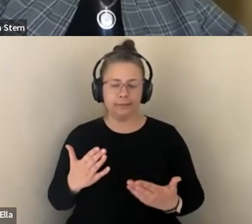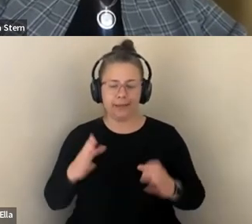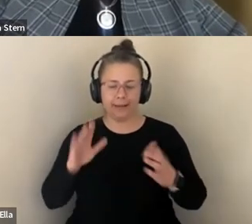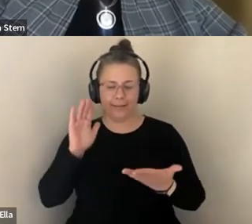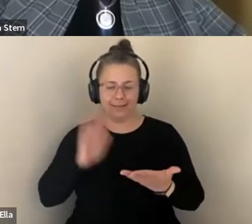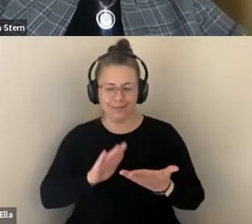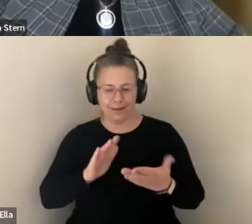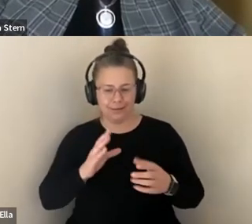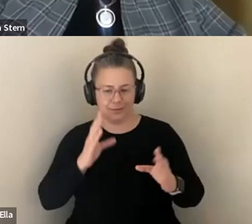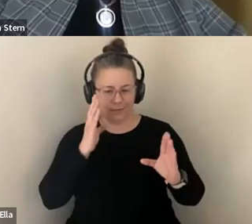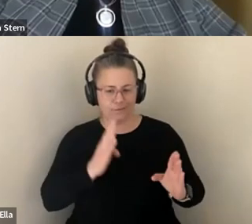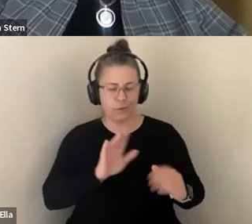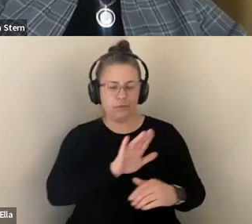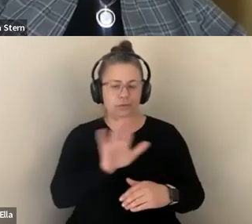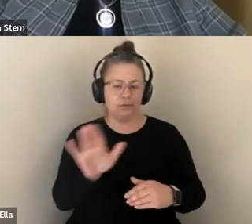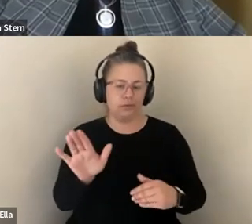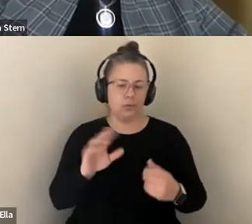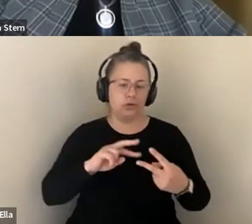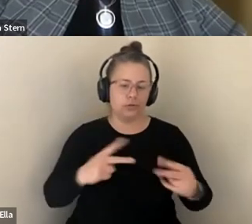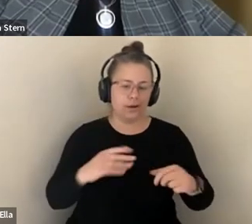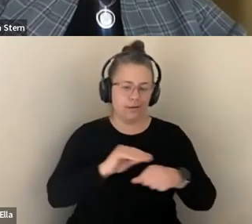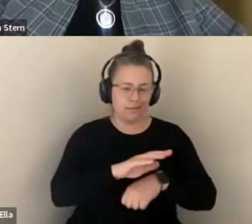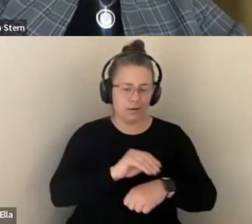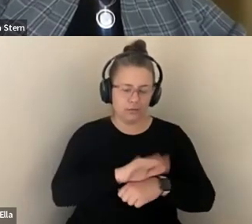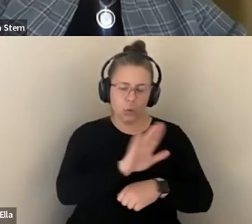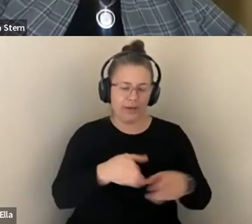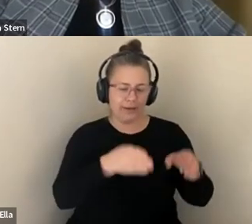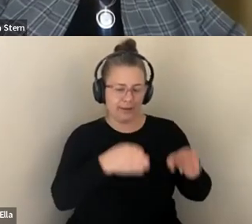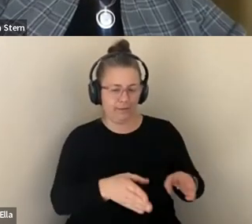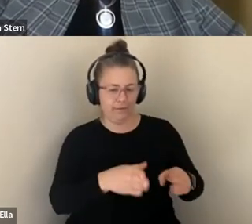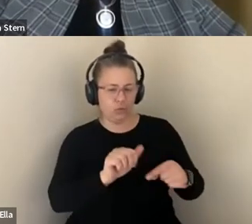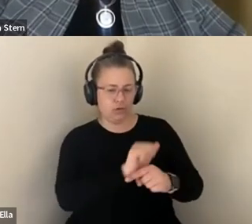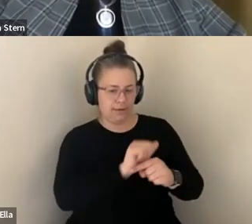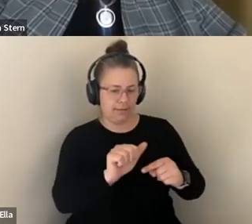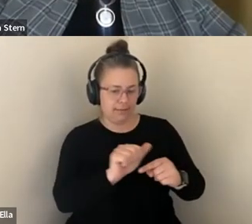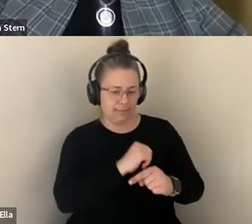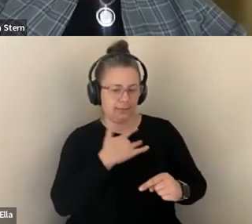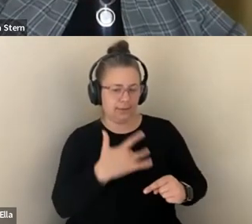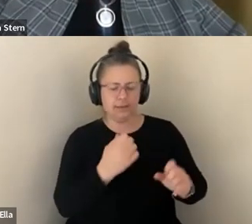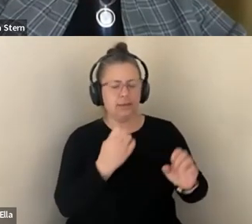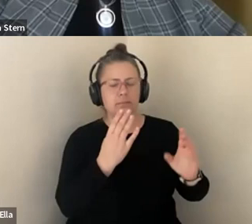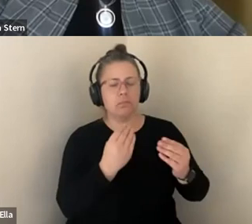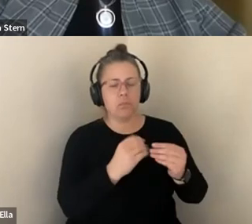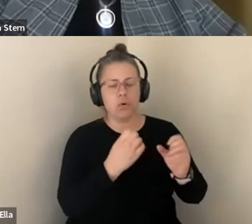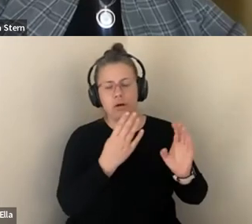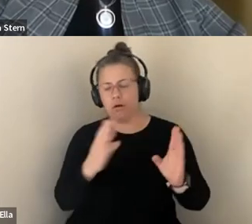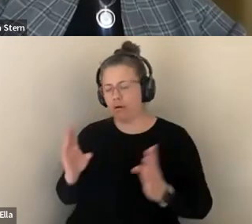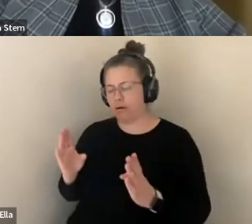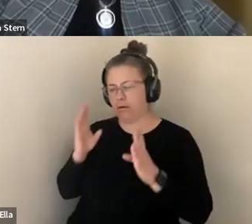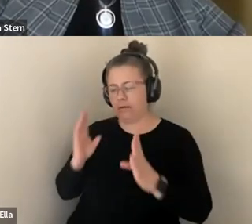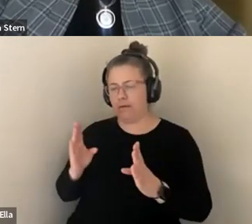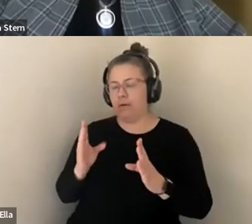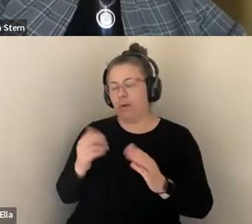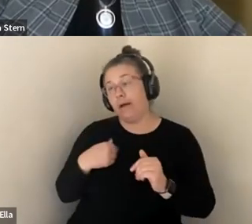genetic counselors. But there was a question about, there's actually a couple questions around this idea, but